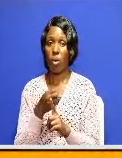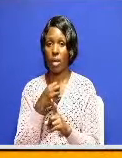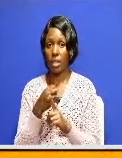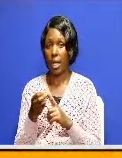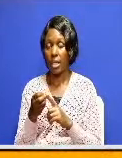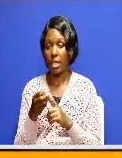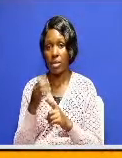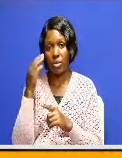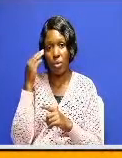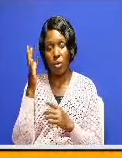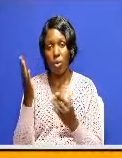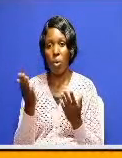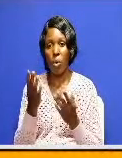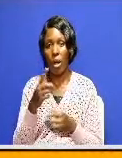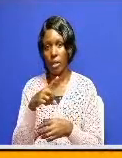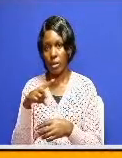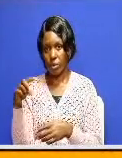want justice. I apologize